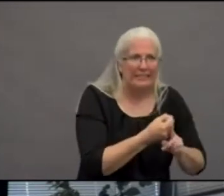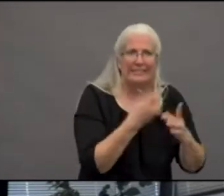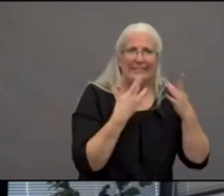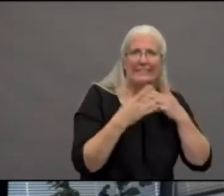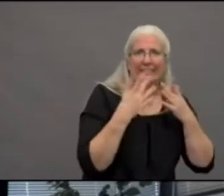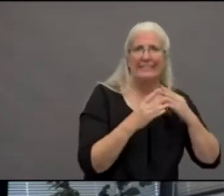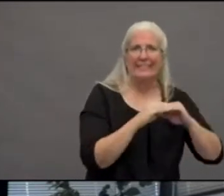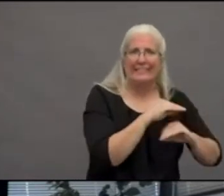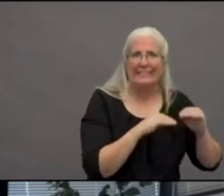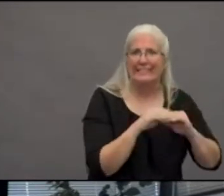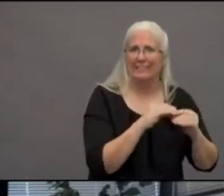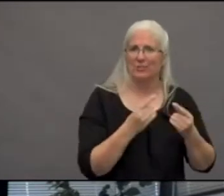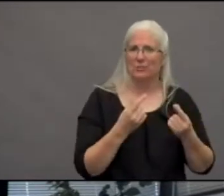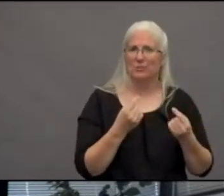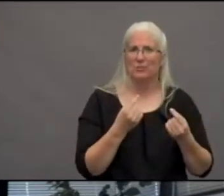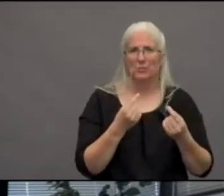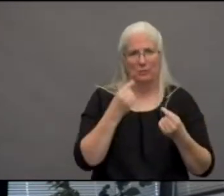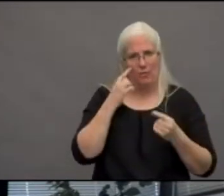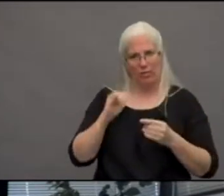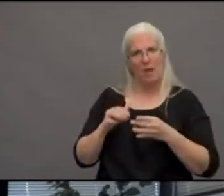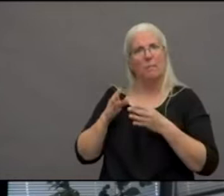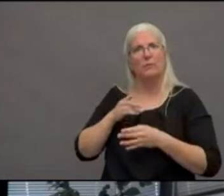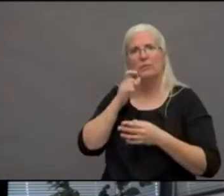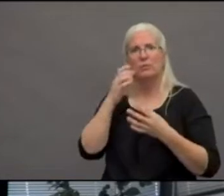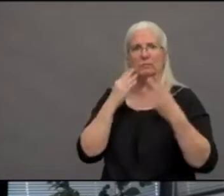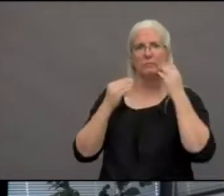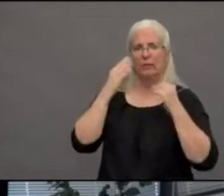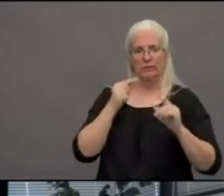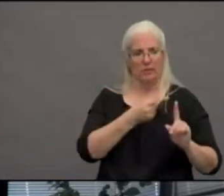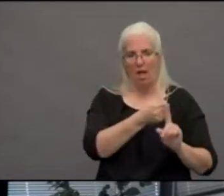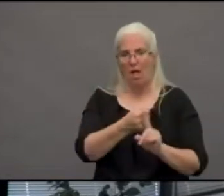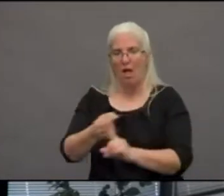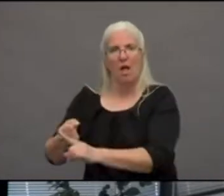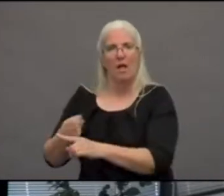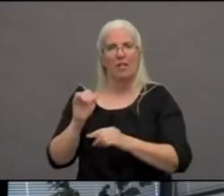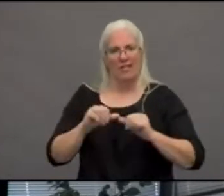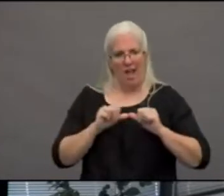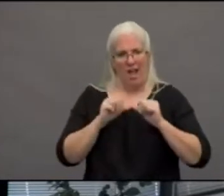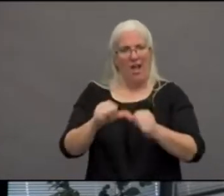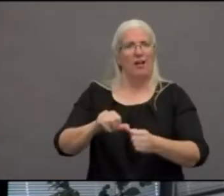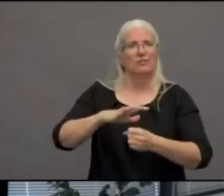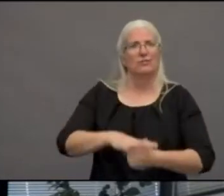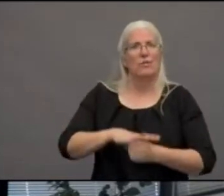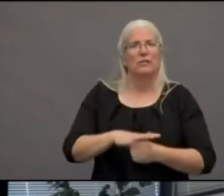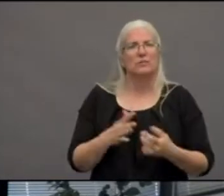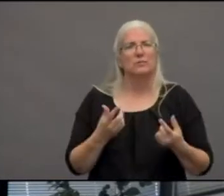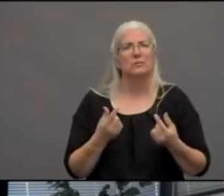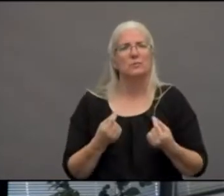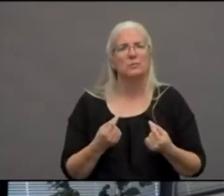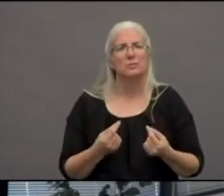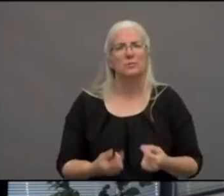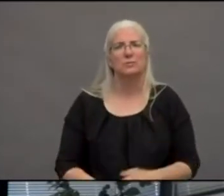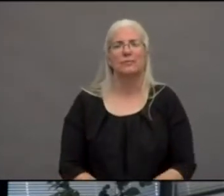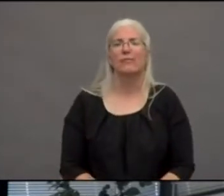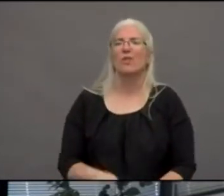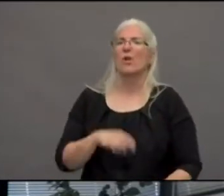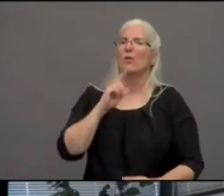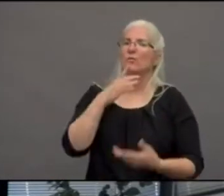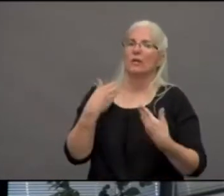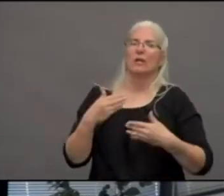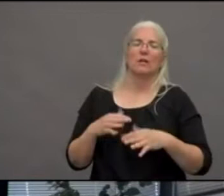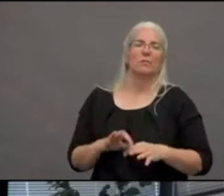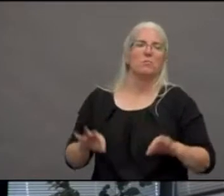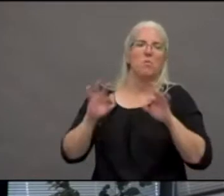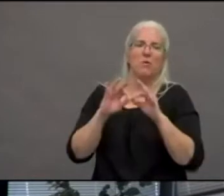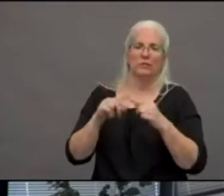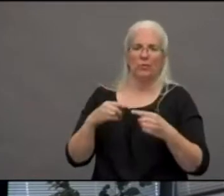really experiencing that level of stress and adversity? It's really important to be connected, being connected to your